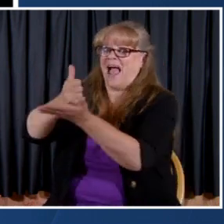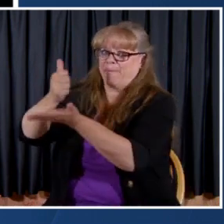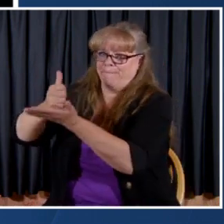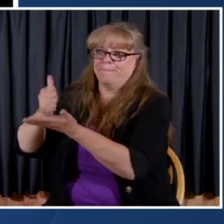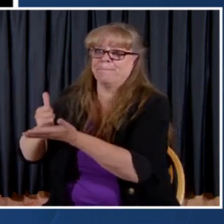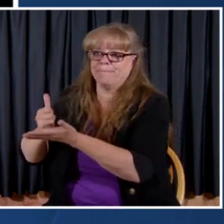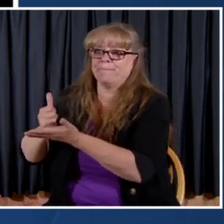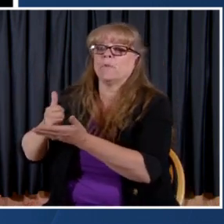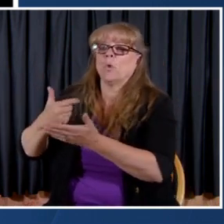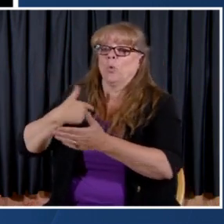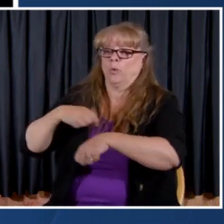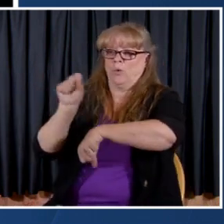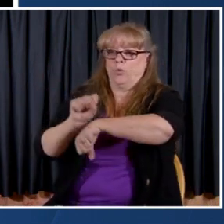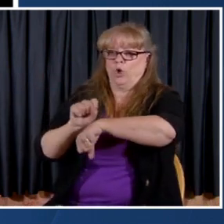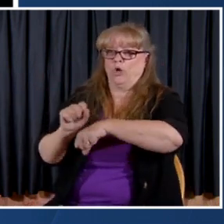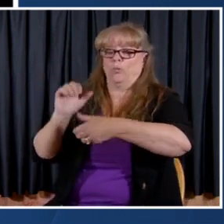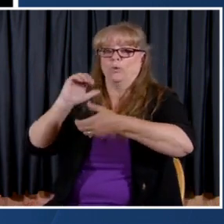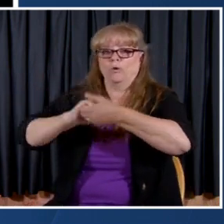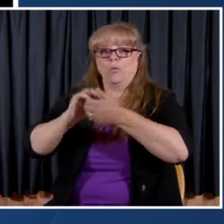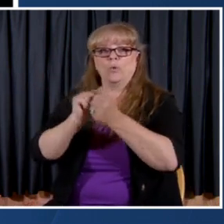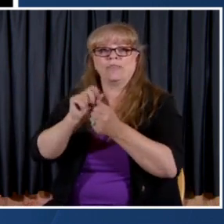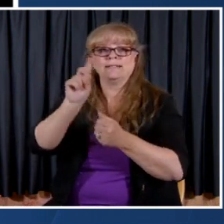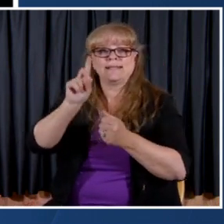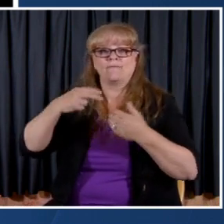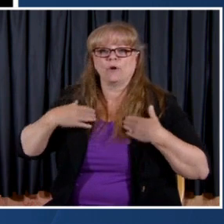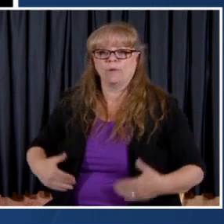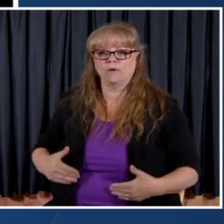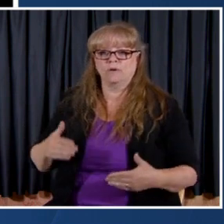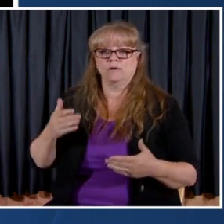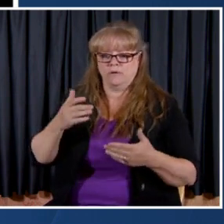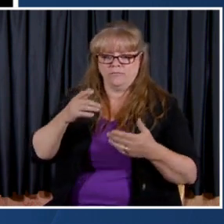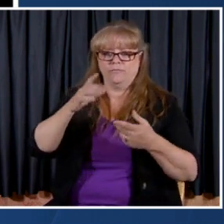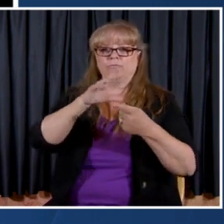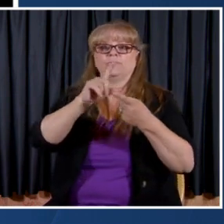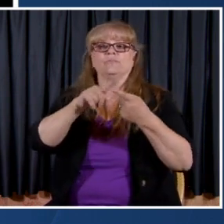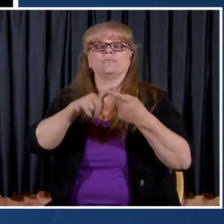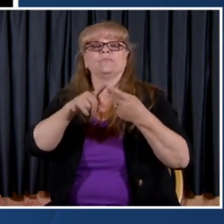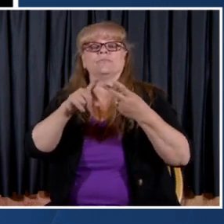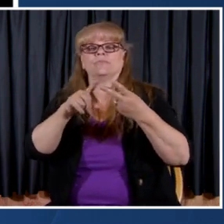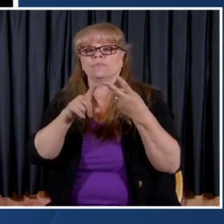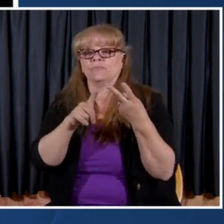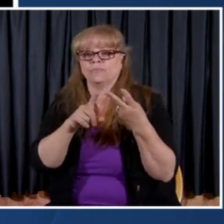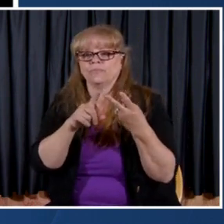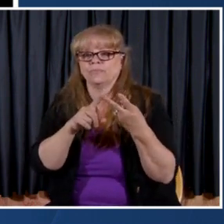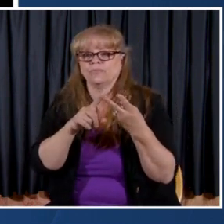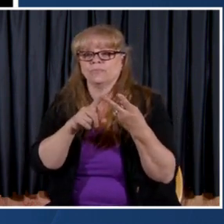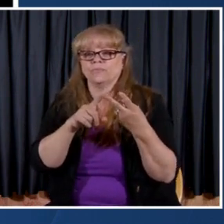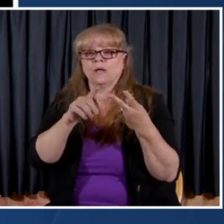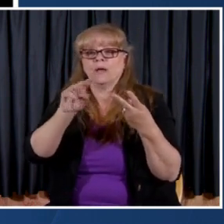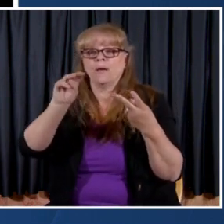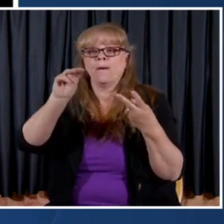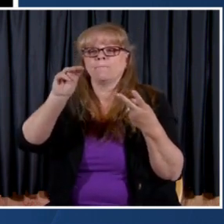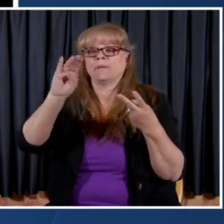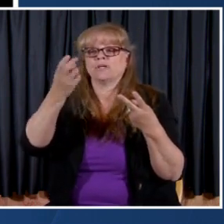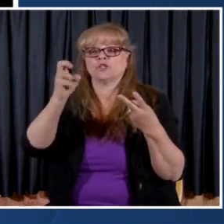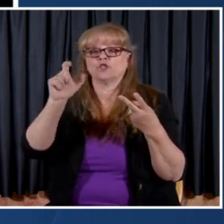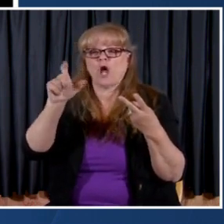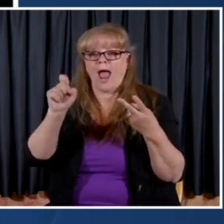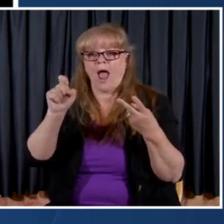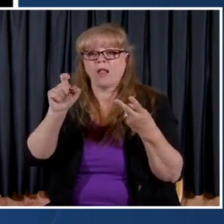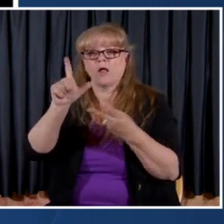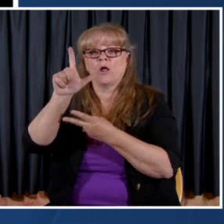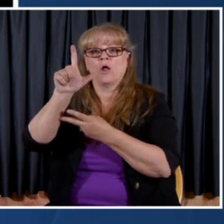my administration was the executive director of Food Bank of the Rockies, to find creative ways to help make sure that we can help meet